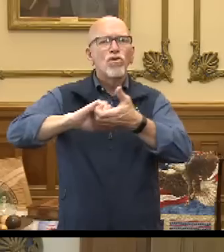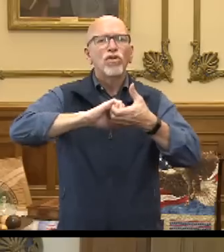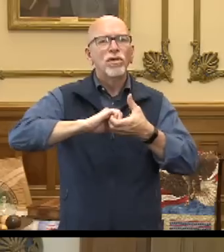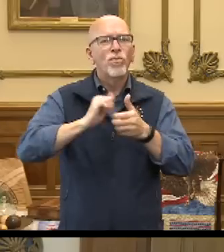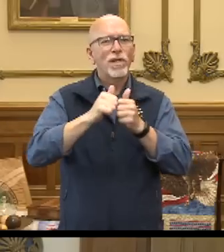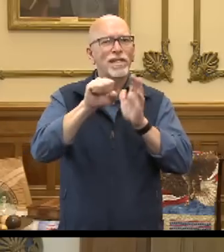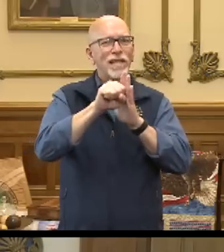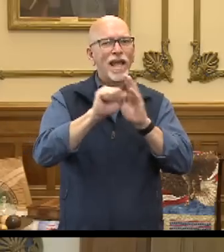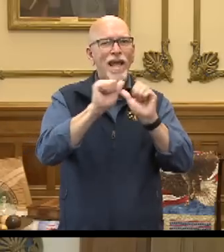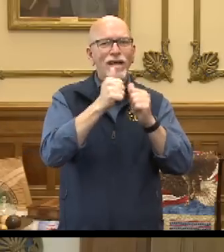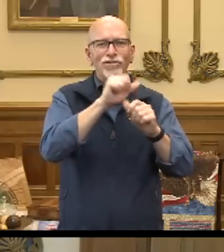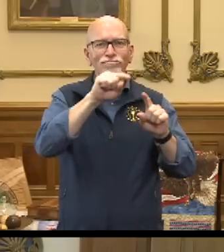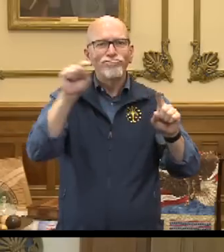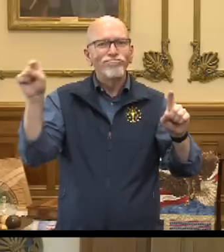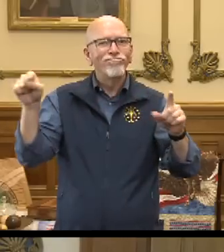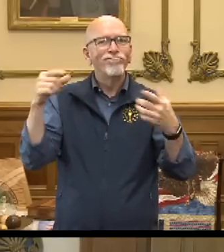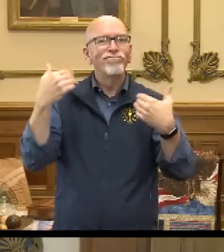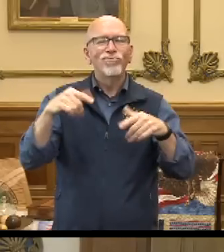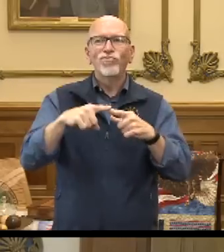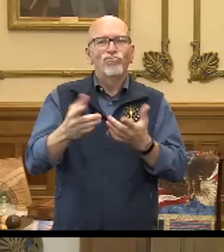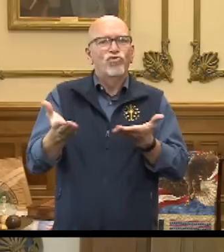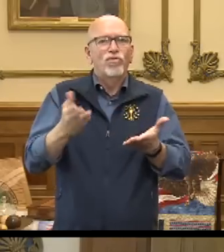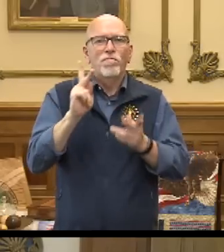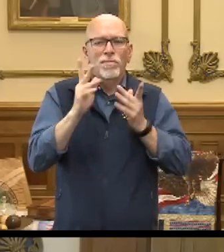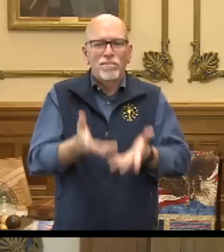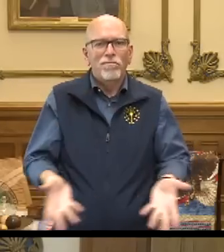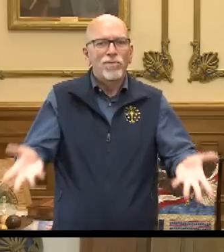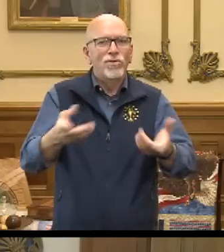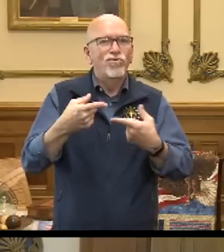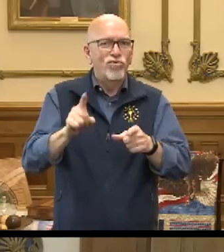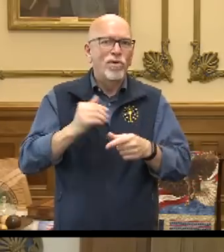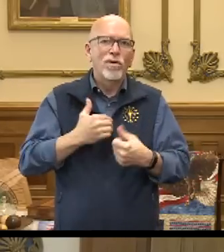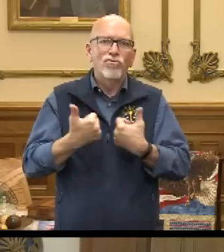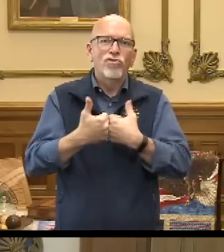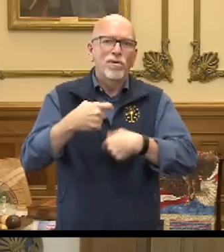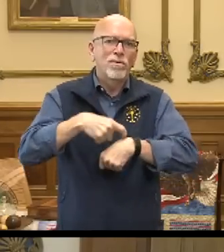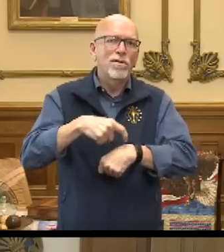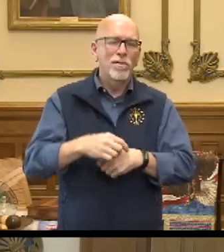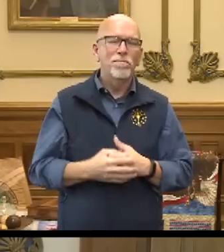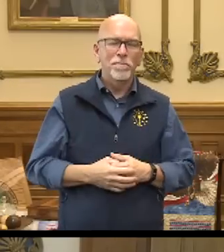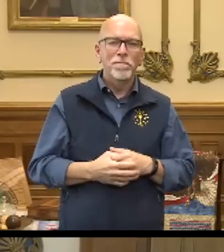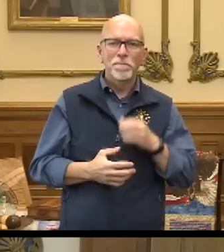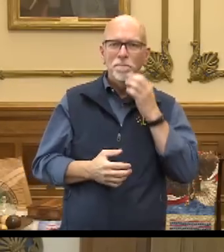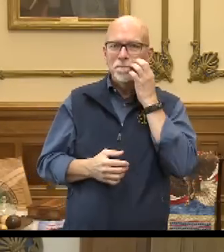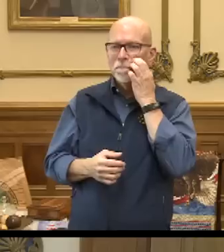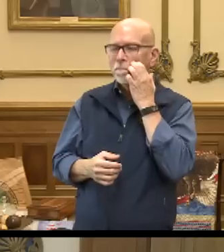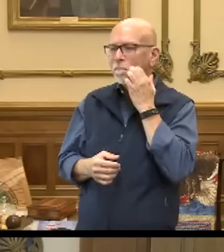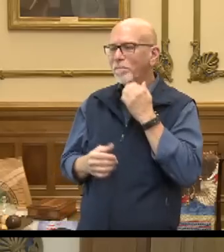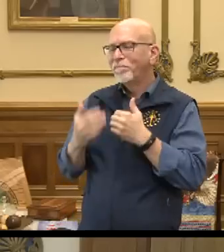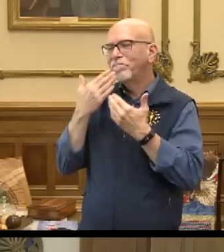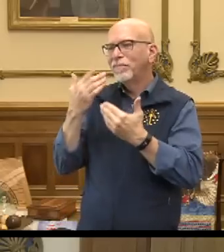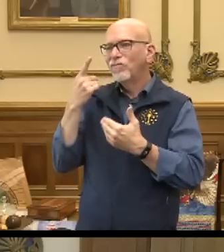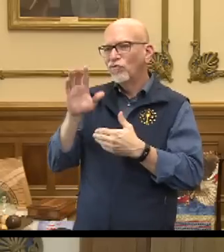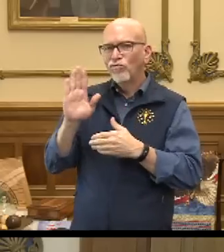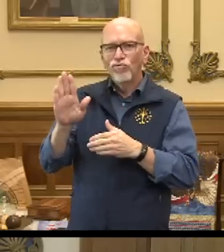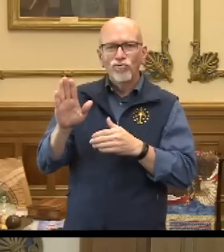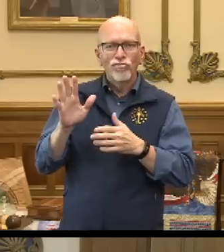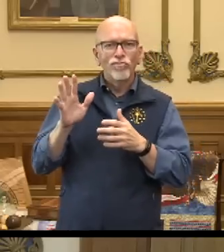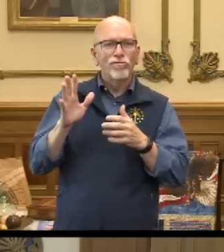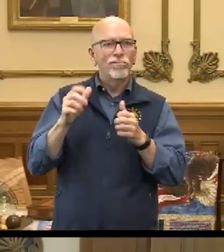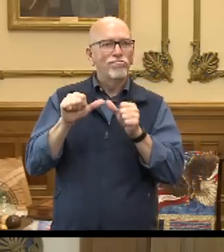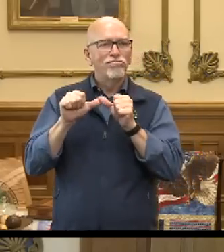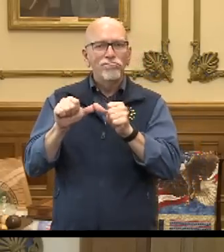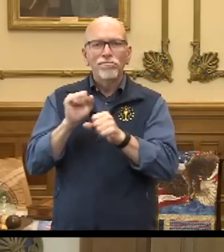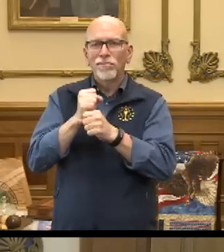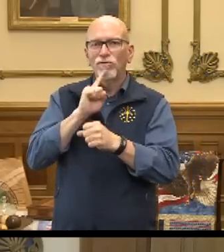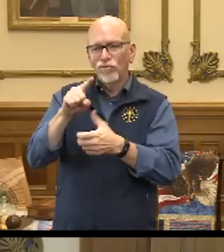state agencies to be able to serve Hoosiers during these very challenging times. Thank you for your insistence on making sure